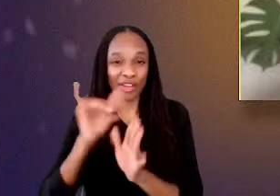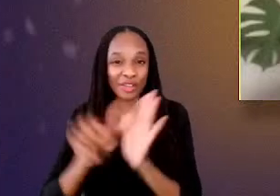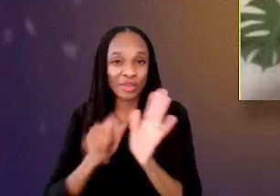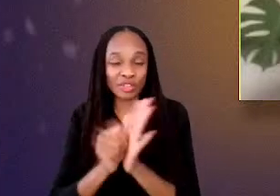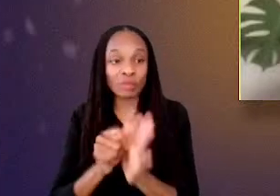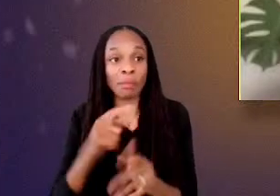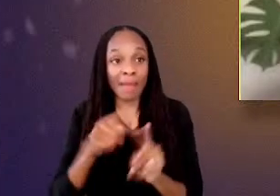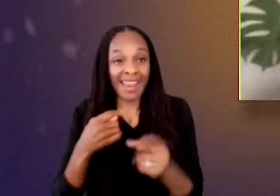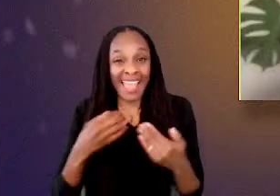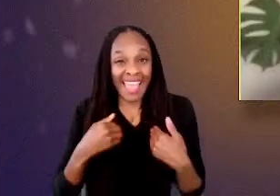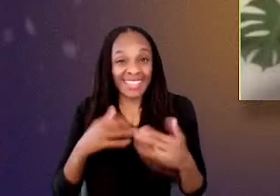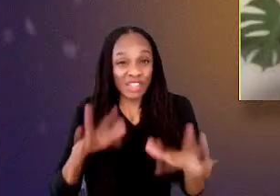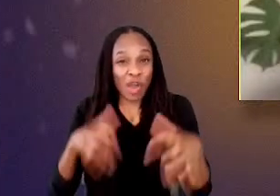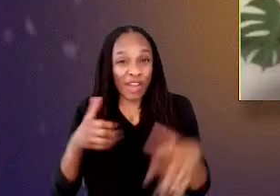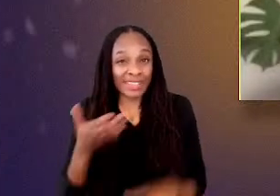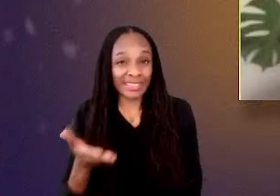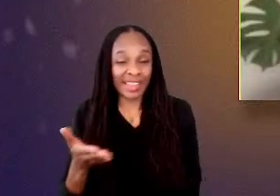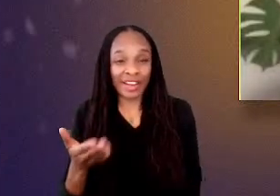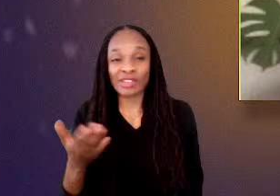I have is like how